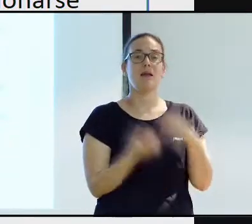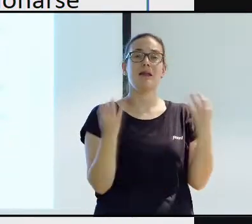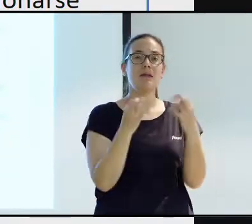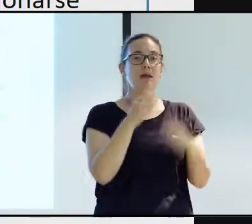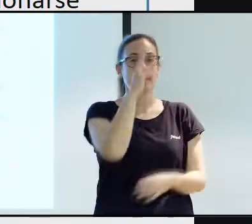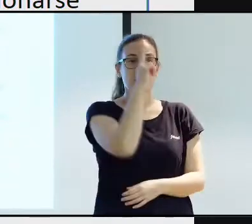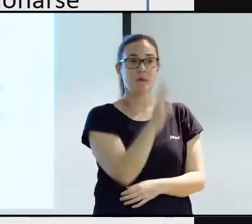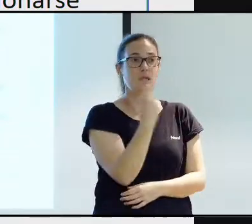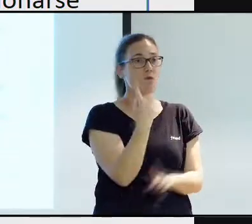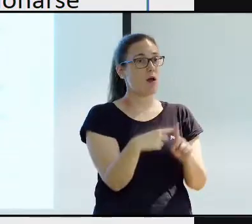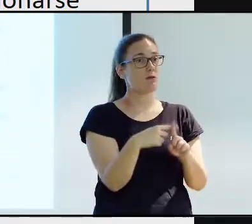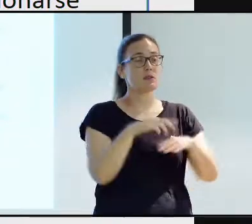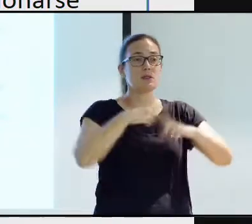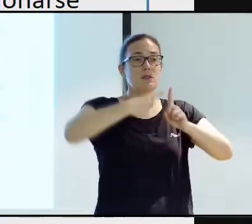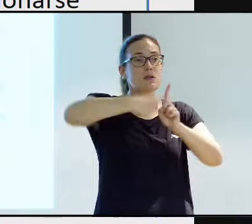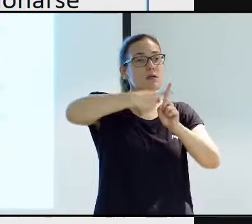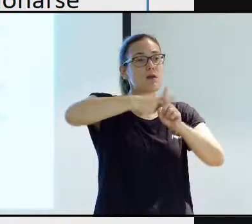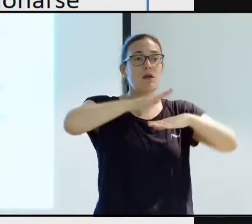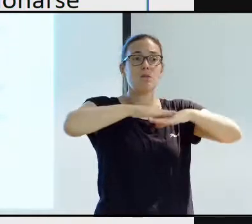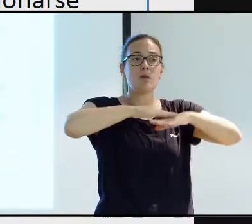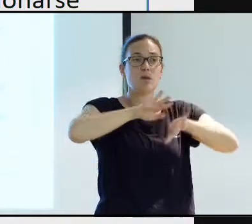that's absolutely crucial.